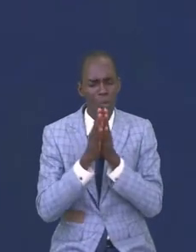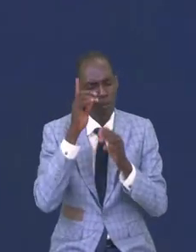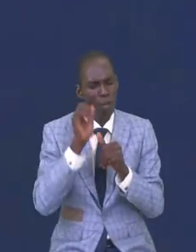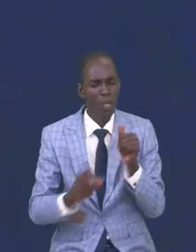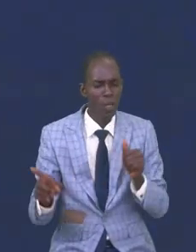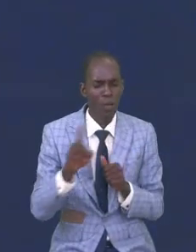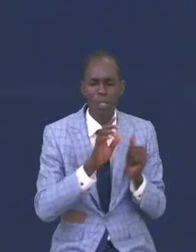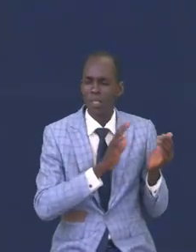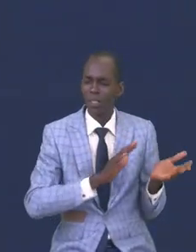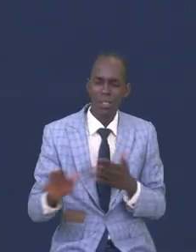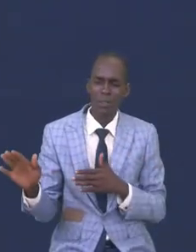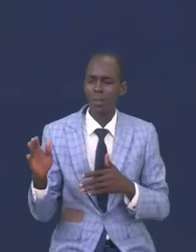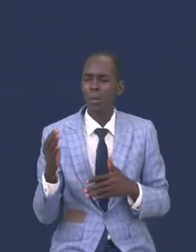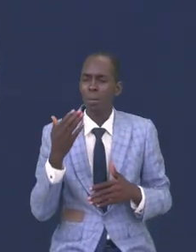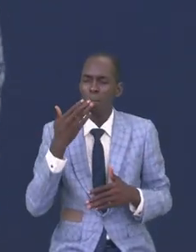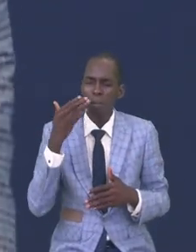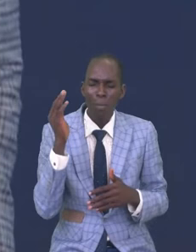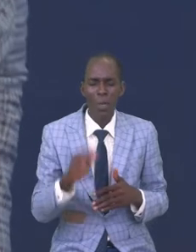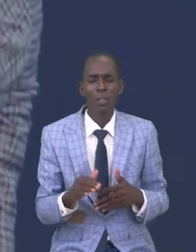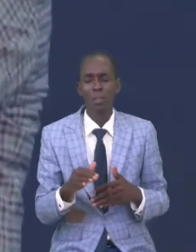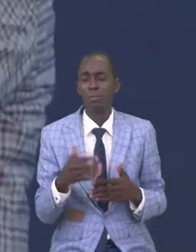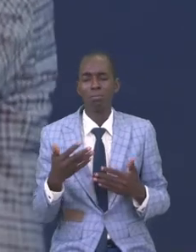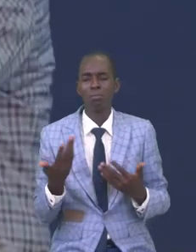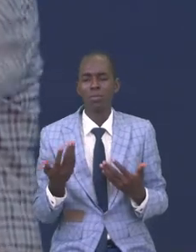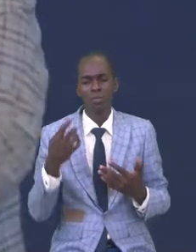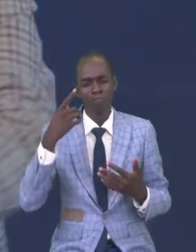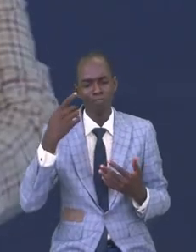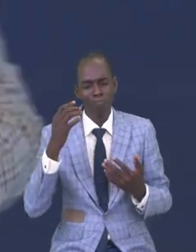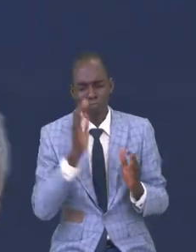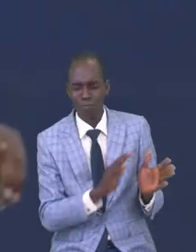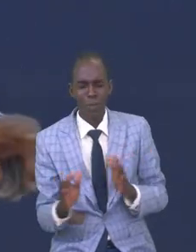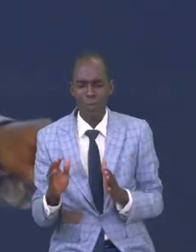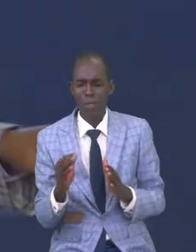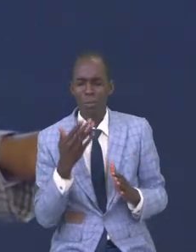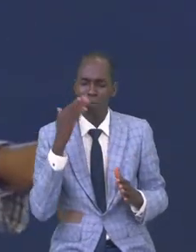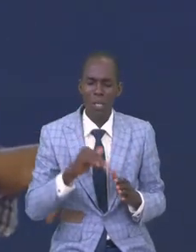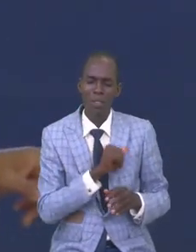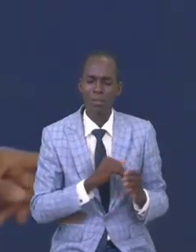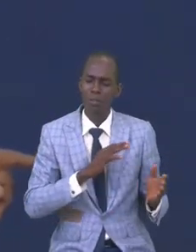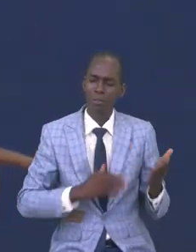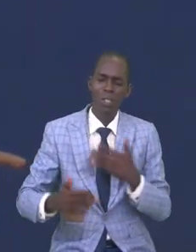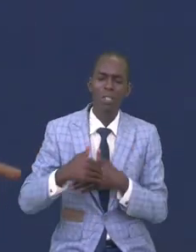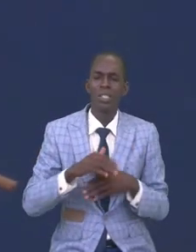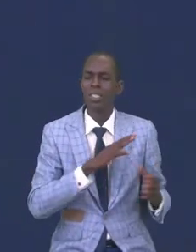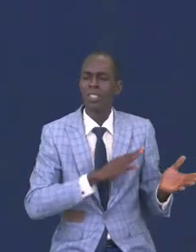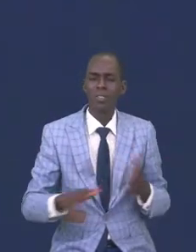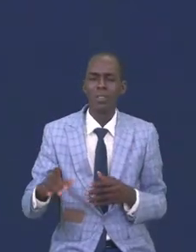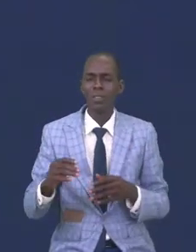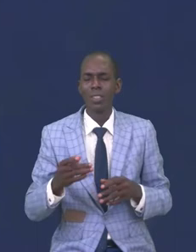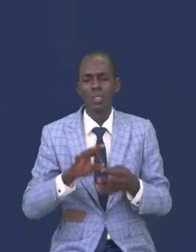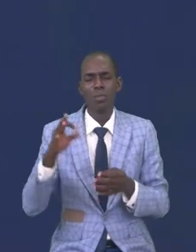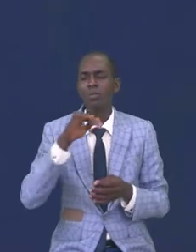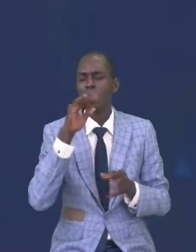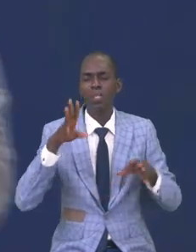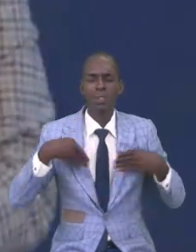Leaving mischievous acts behind. I pray for everyone. Leaving incorrigibility behind.